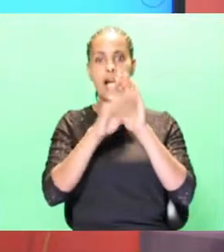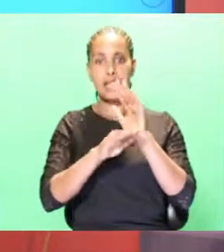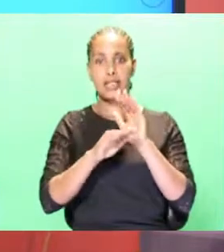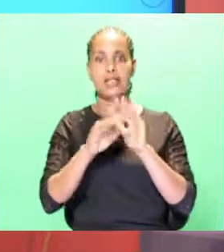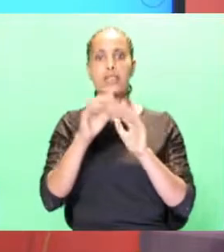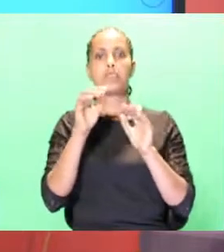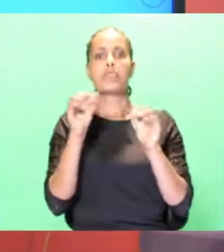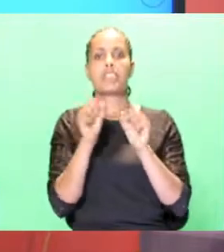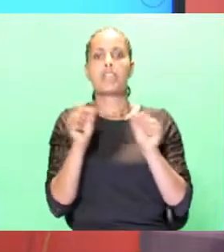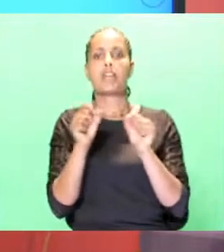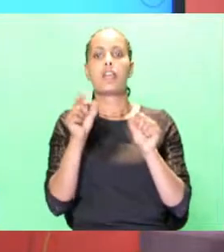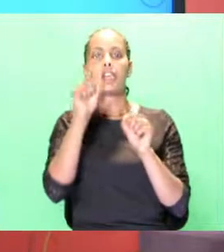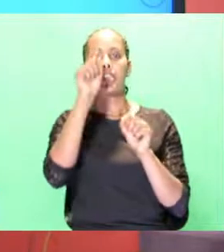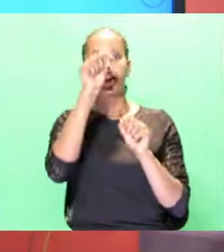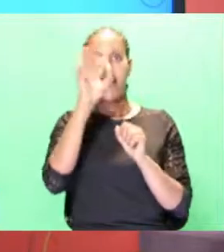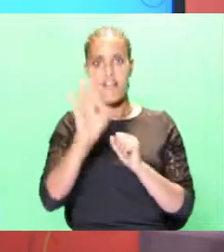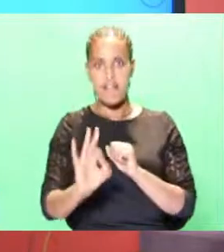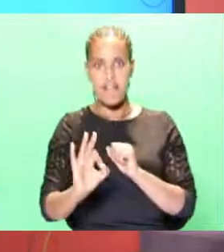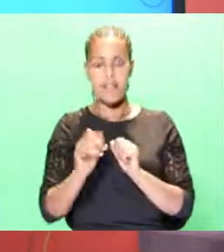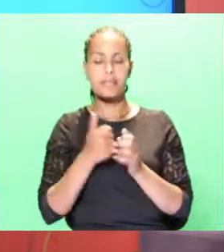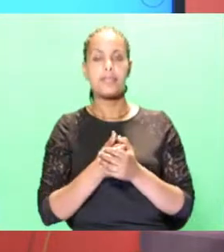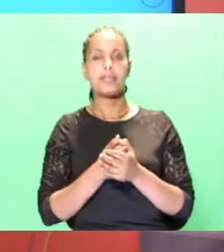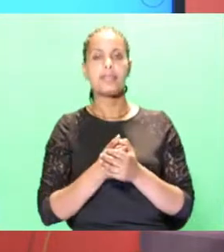of the solution TF.